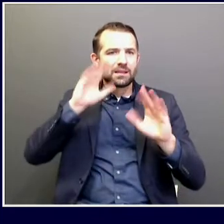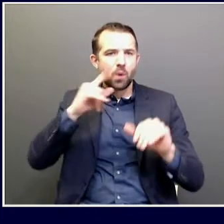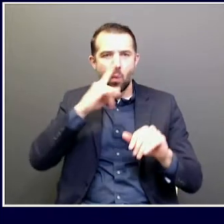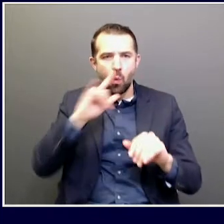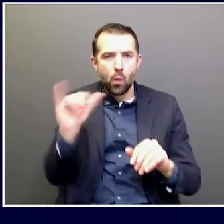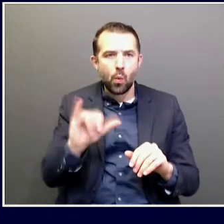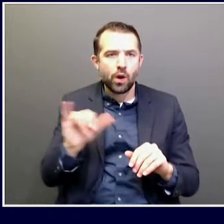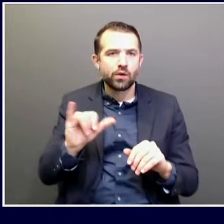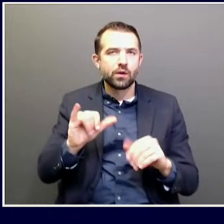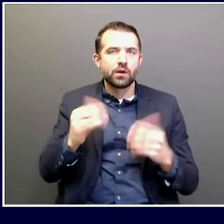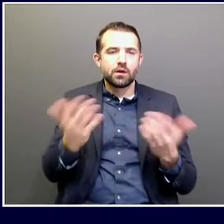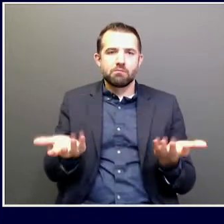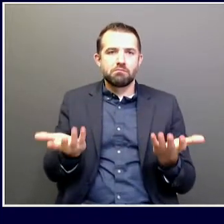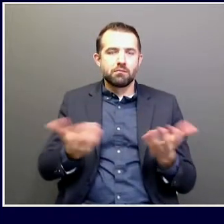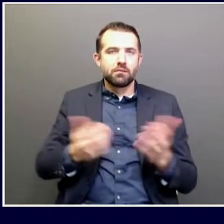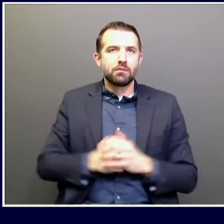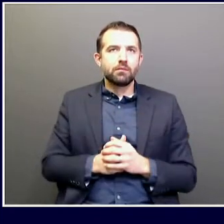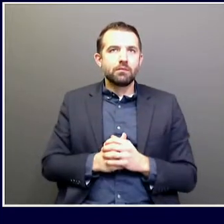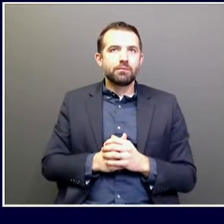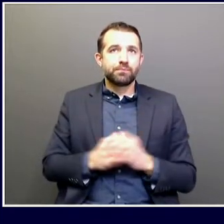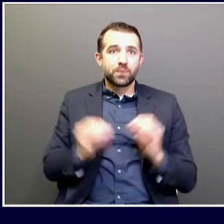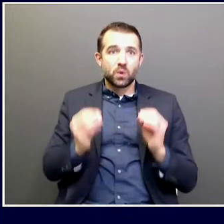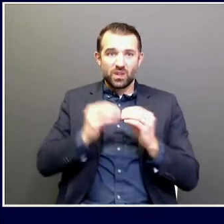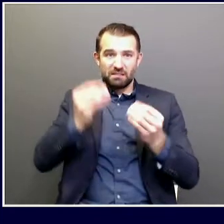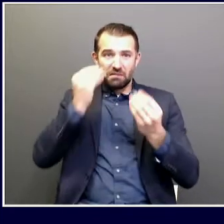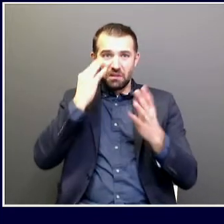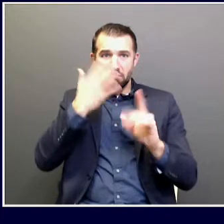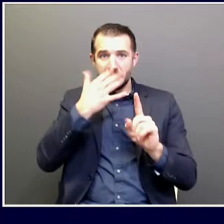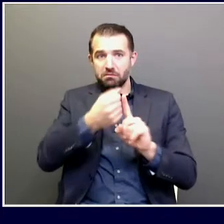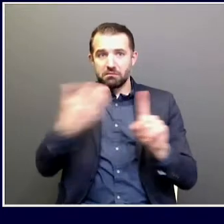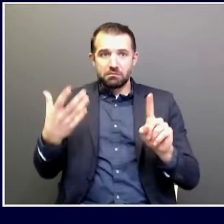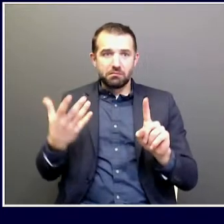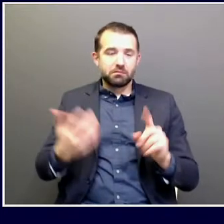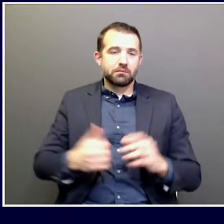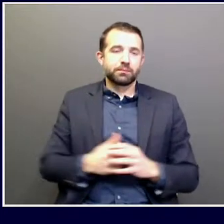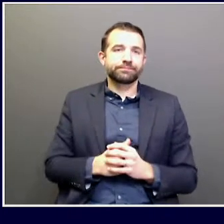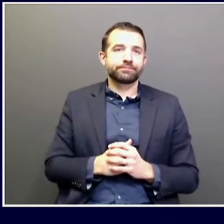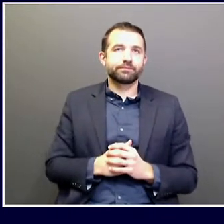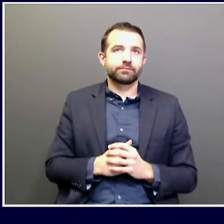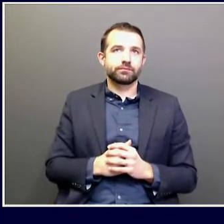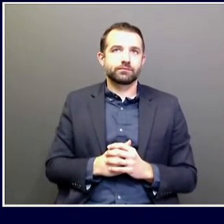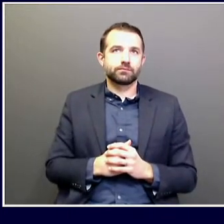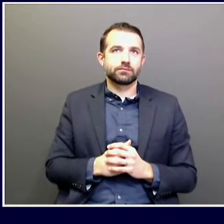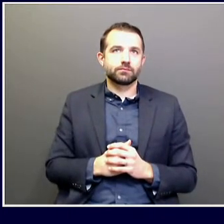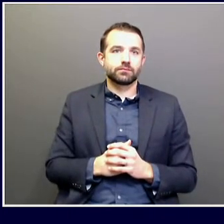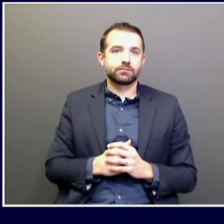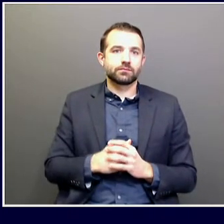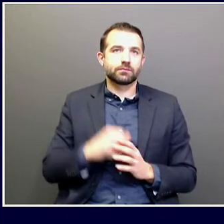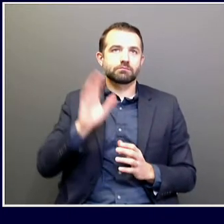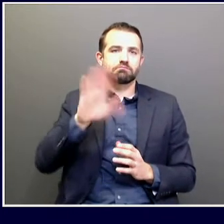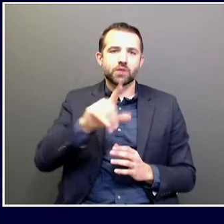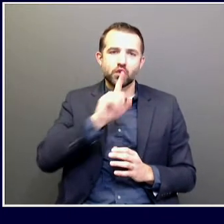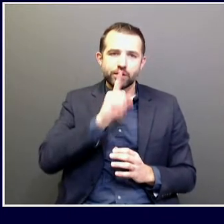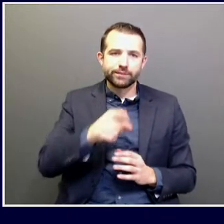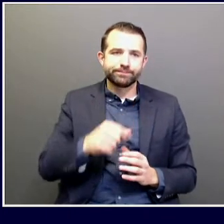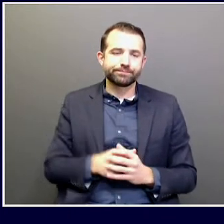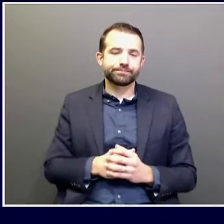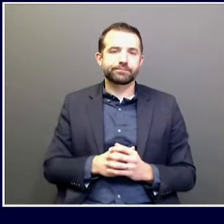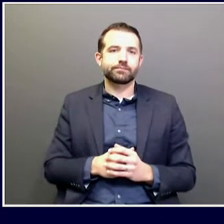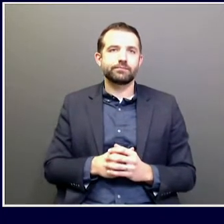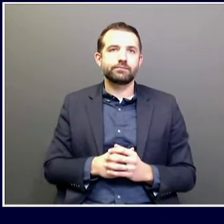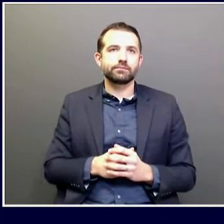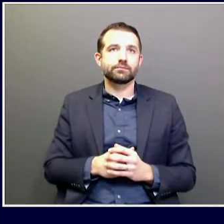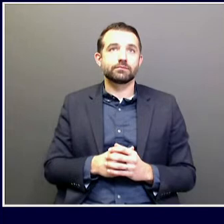daily lives? Is there anything else to be said about that? I think I can start by saying we're working with the Guard